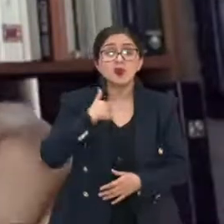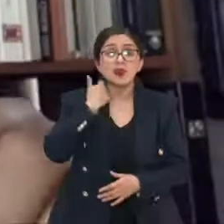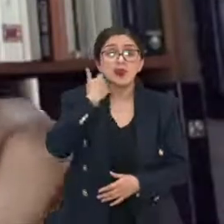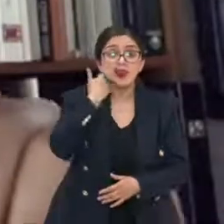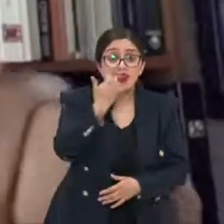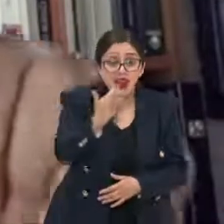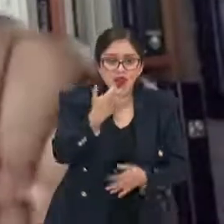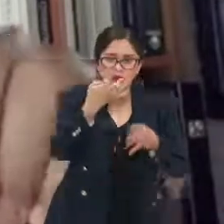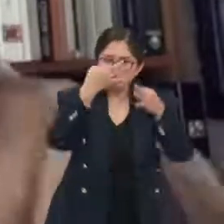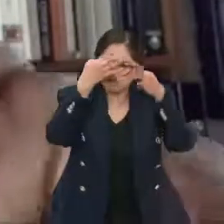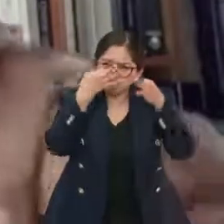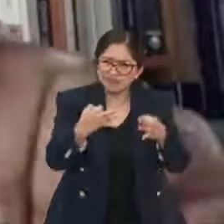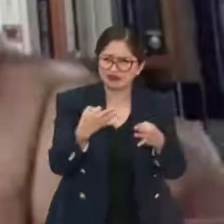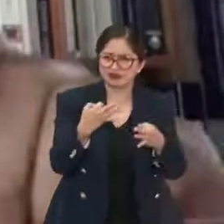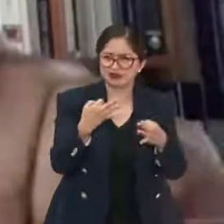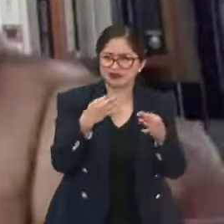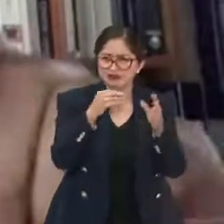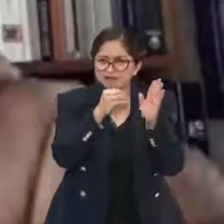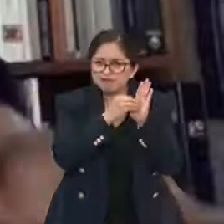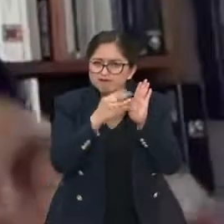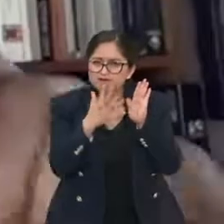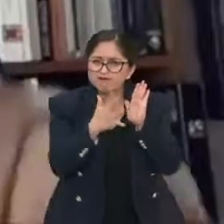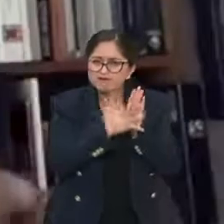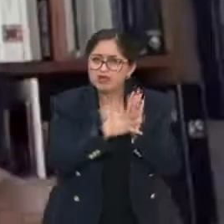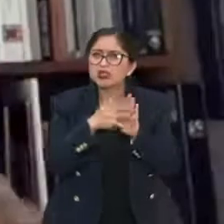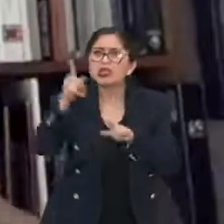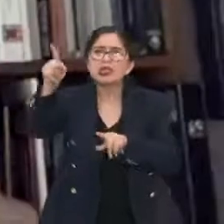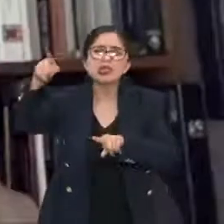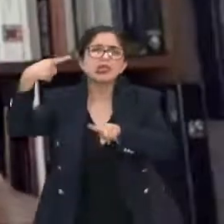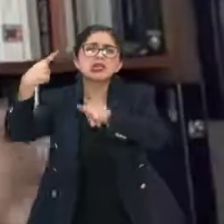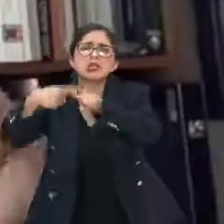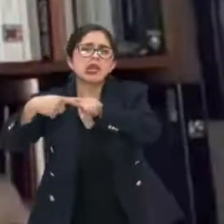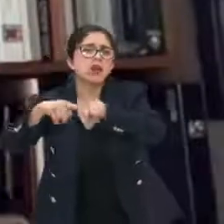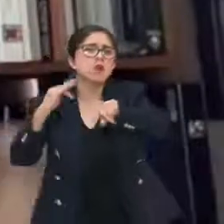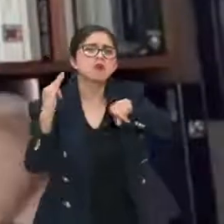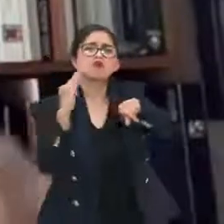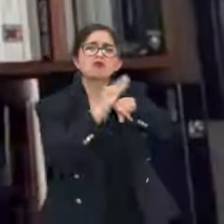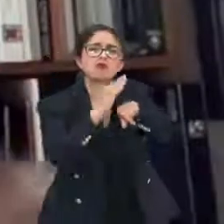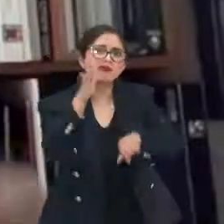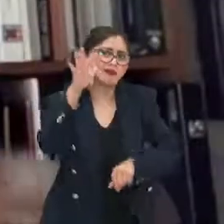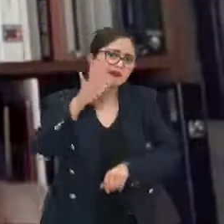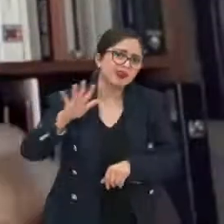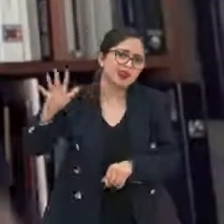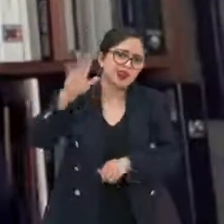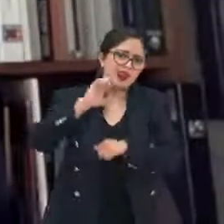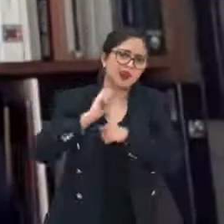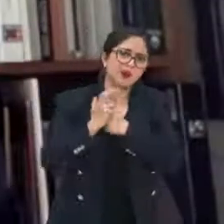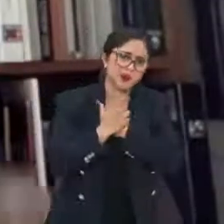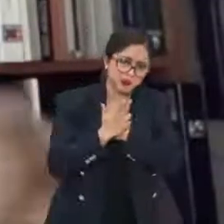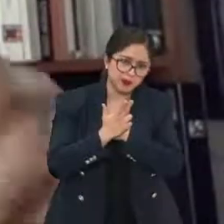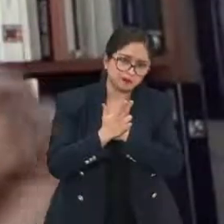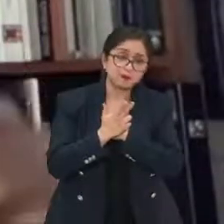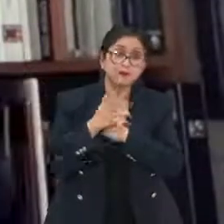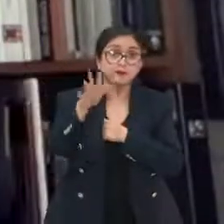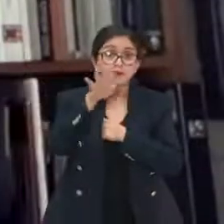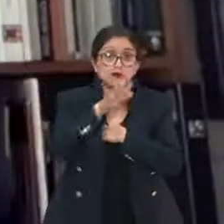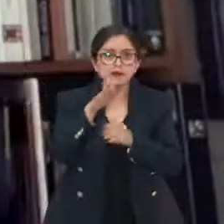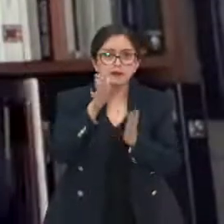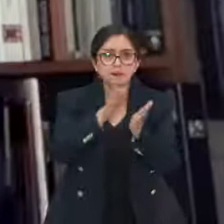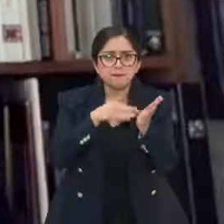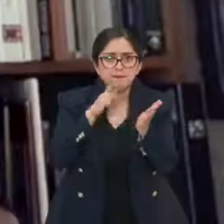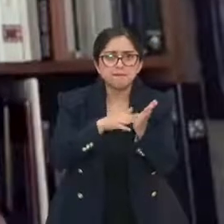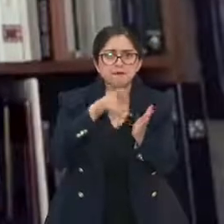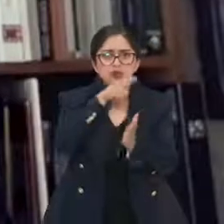to double highlight this, and it was backed by the European Union. In